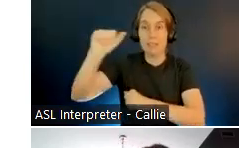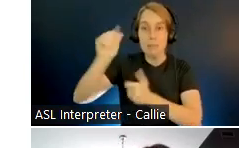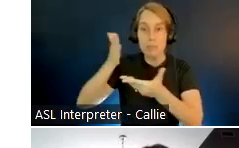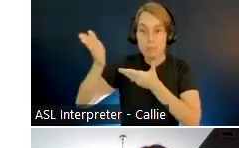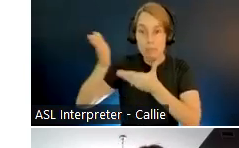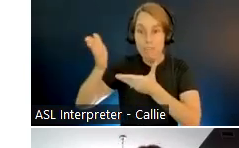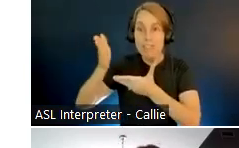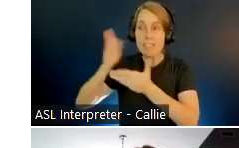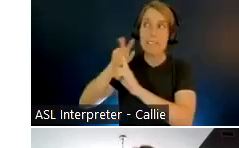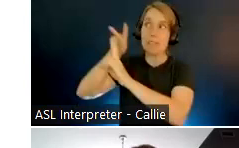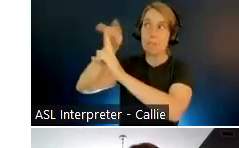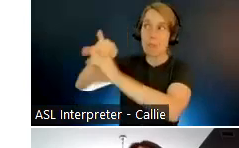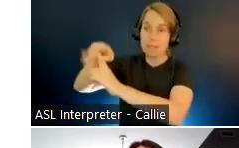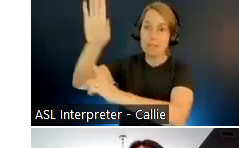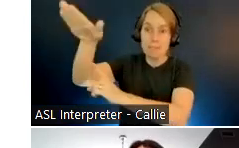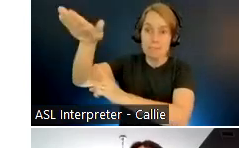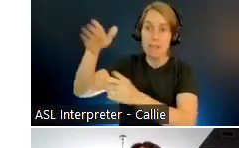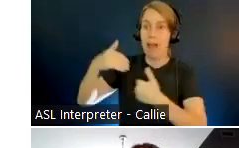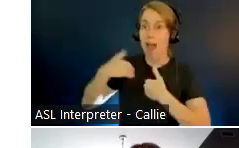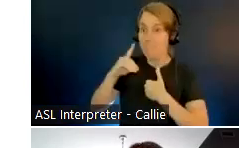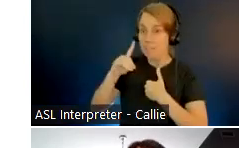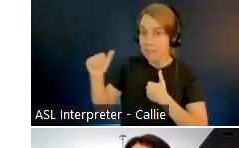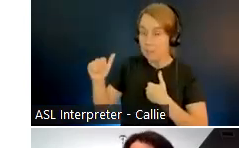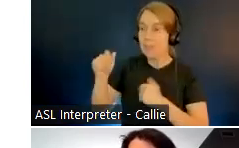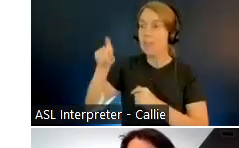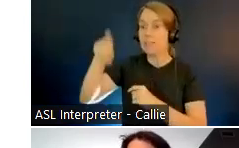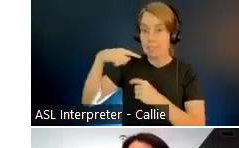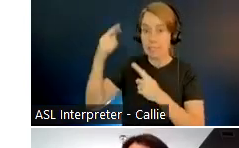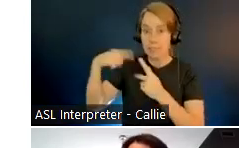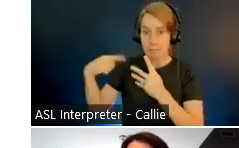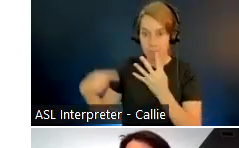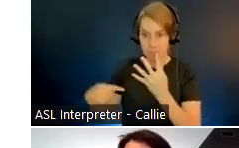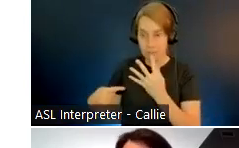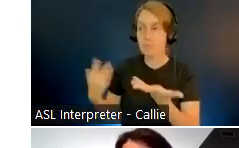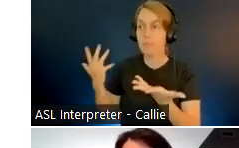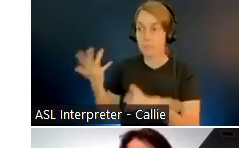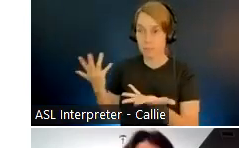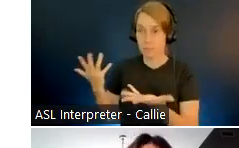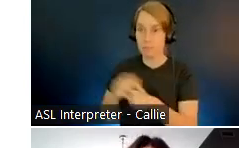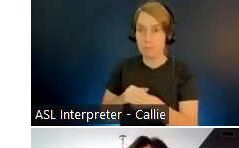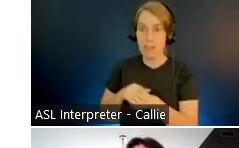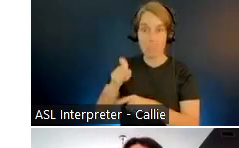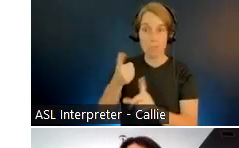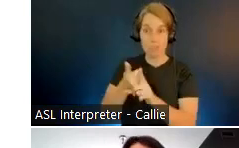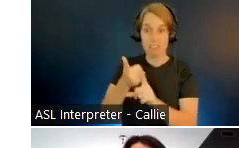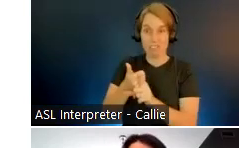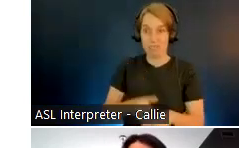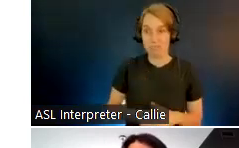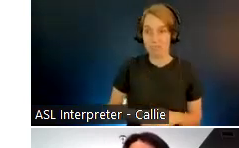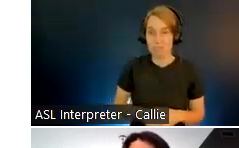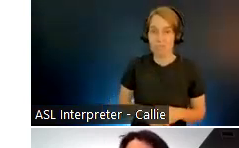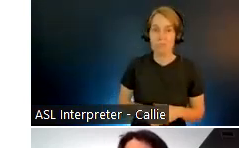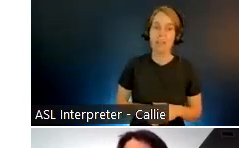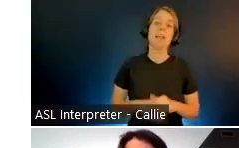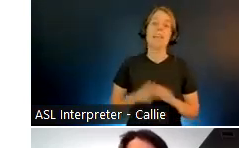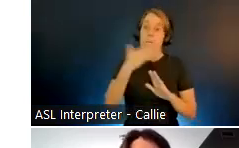this college know, I have a disability, I have these needs, I need these accommodations. And it's much better to